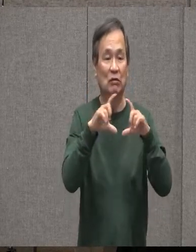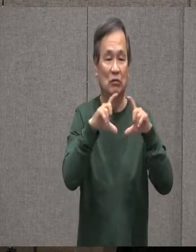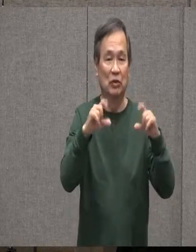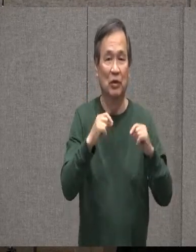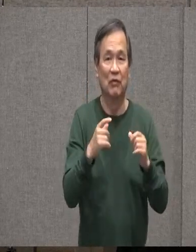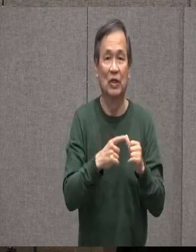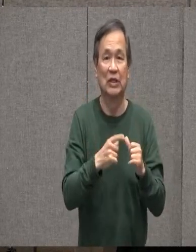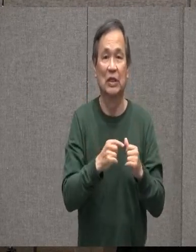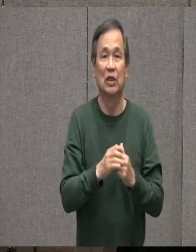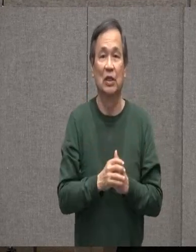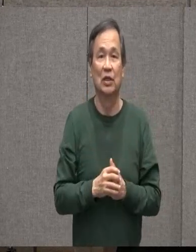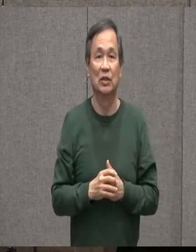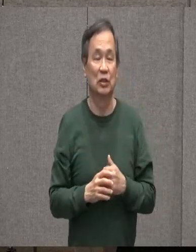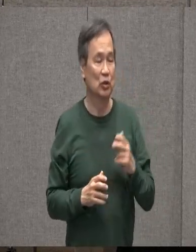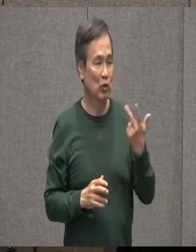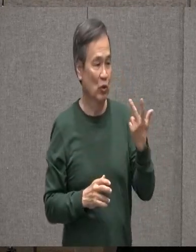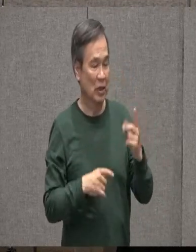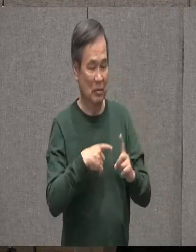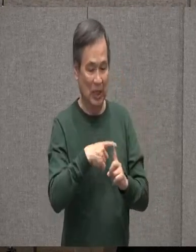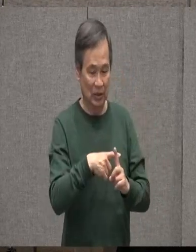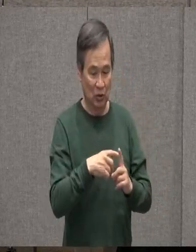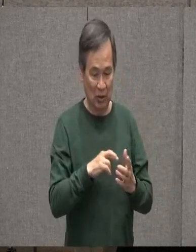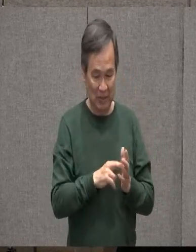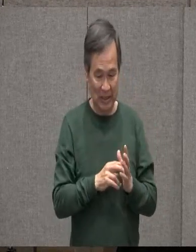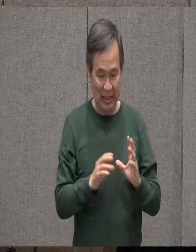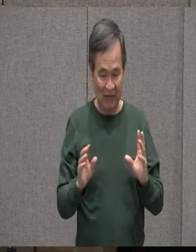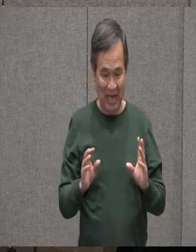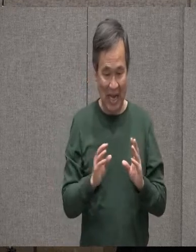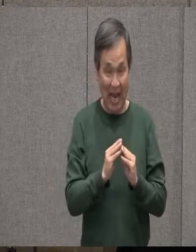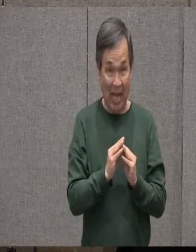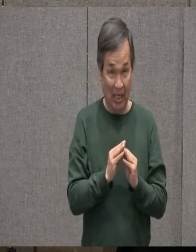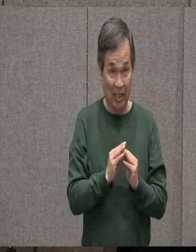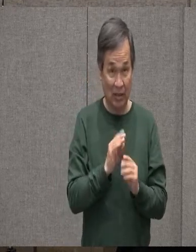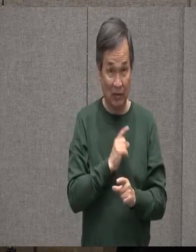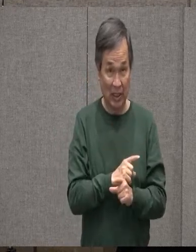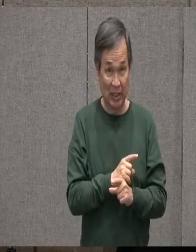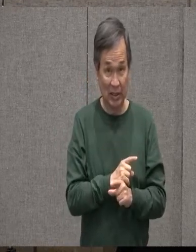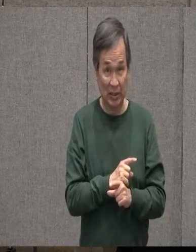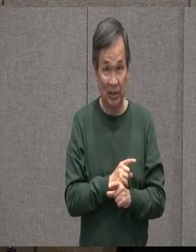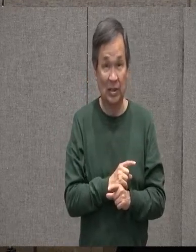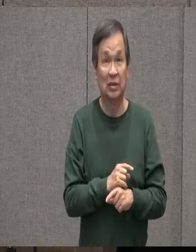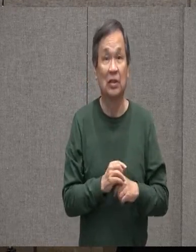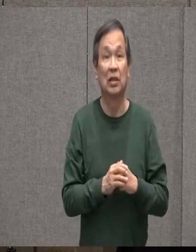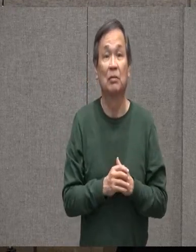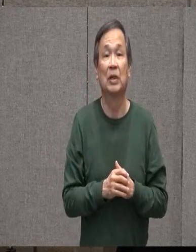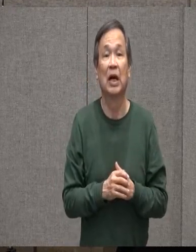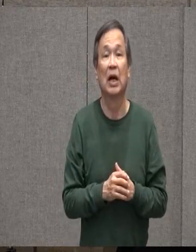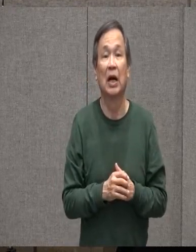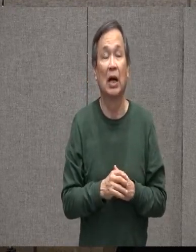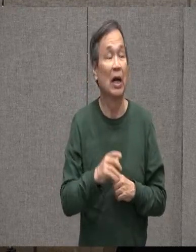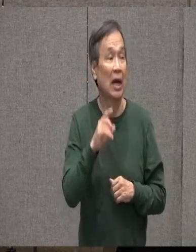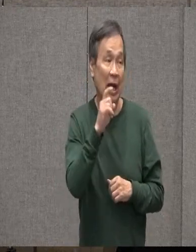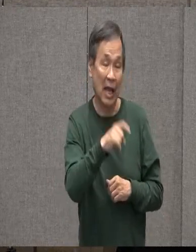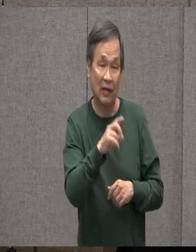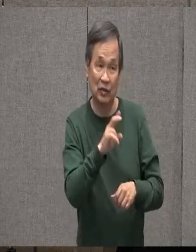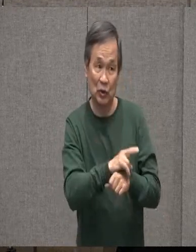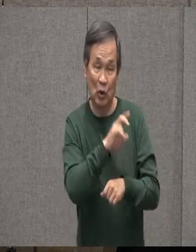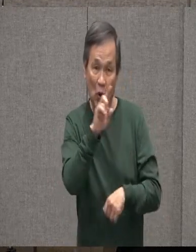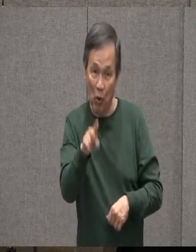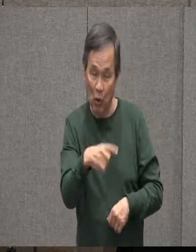definitely know this has to be a 2 because I cannot put that 3 in that same column. Okay? So I know I'm going to have to put